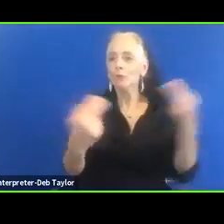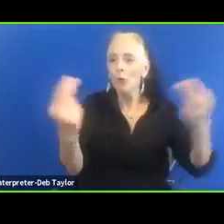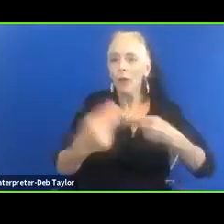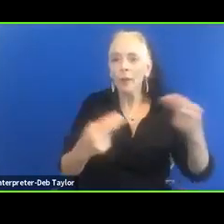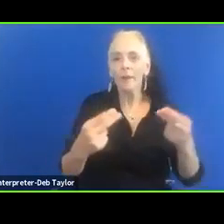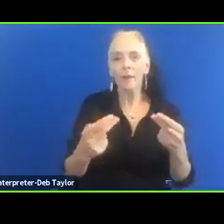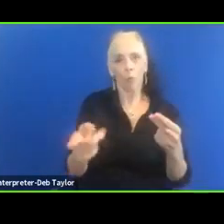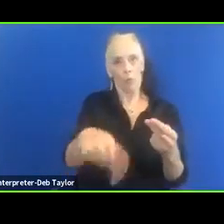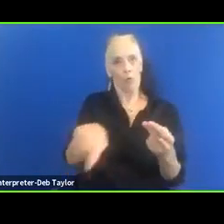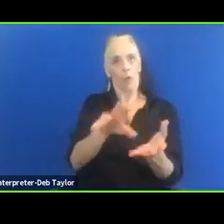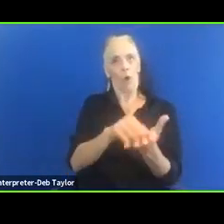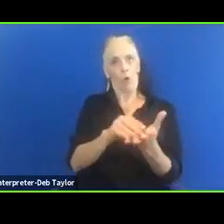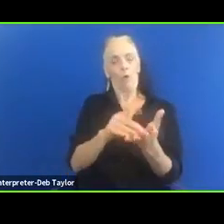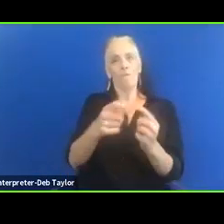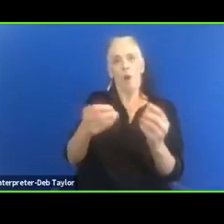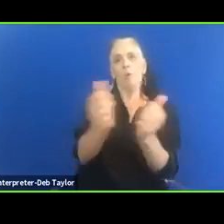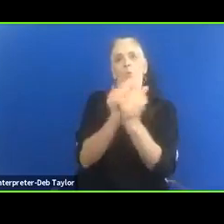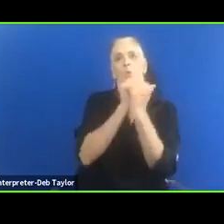today.